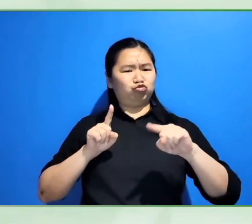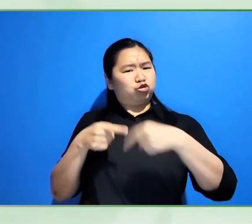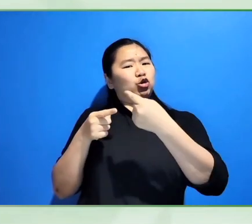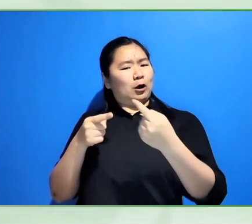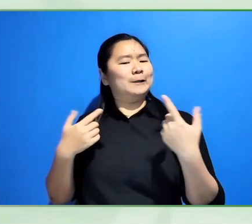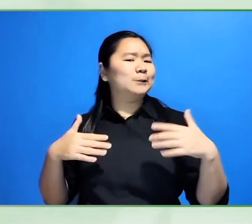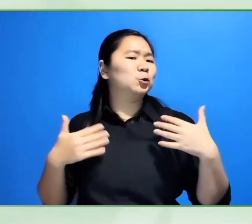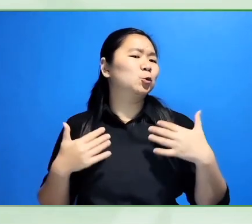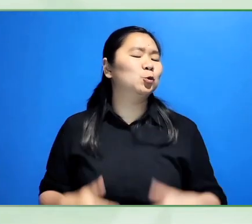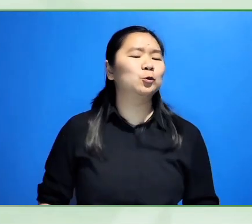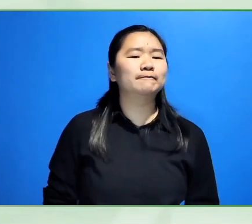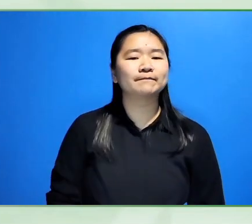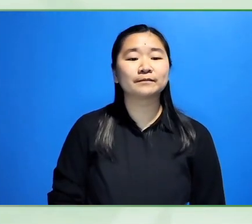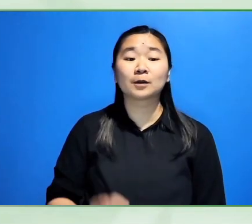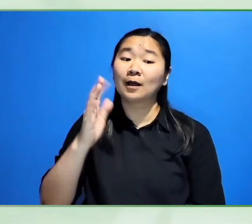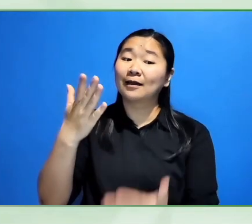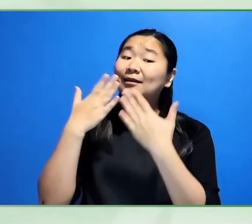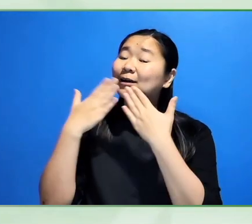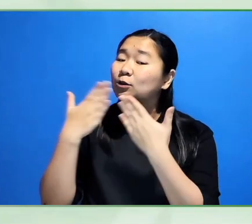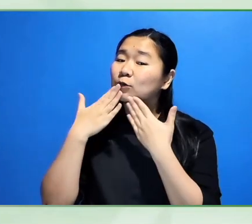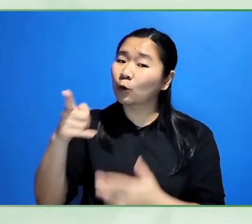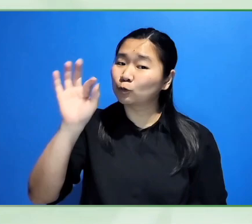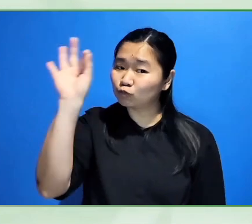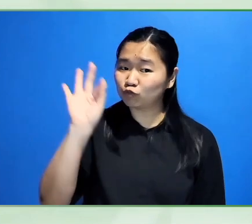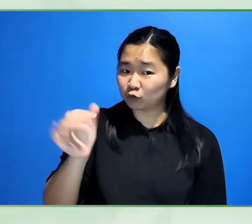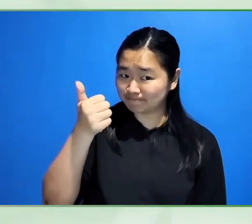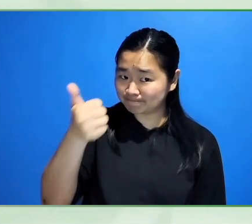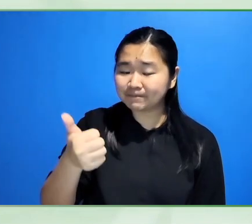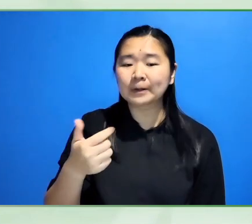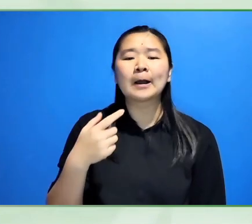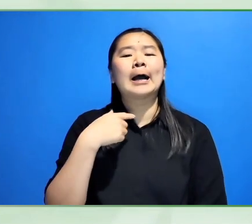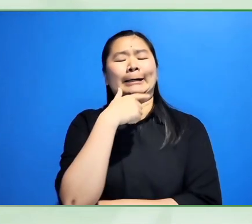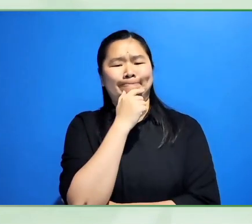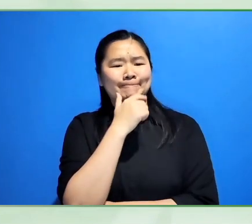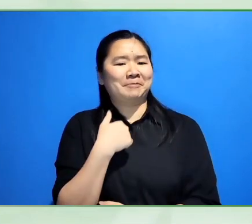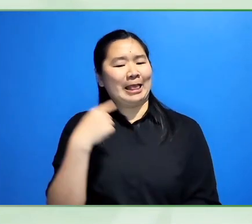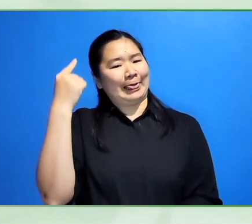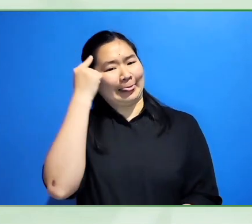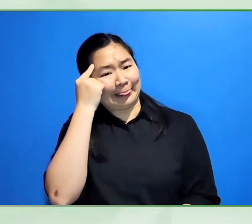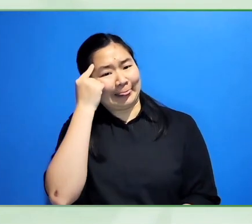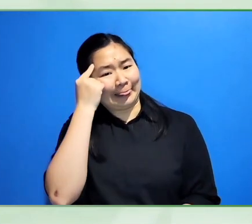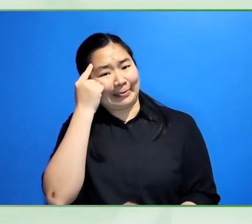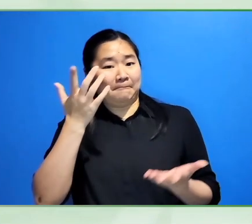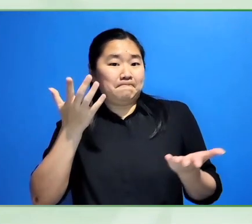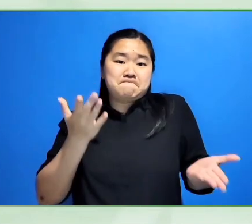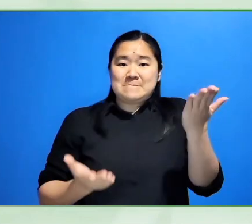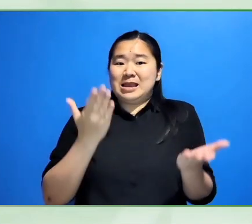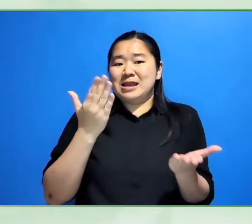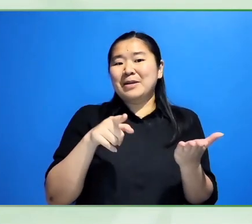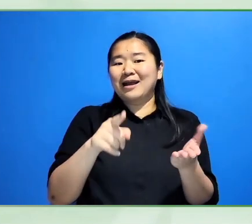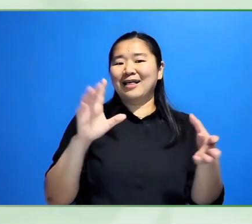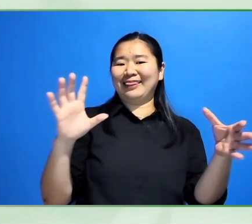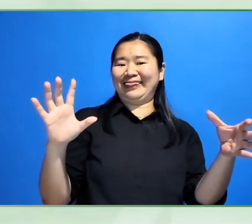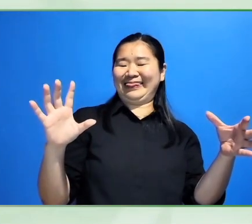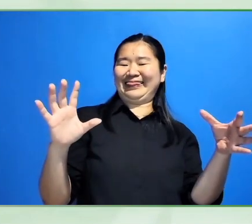we fitted multiple patients without meeting them personally or by traveling to them. So we had multiple patients from